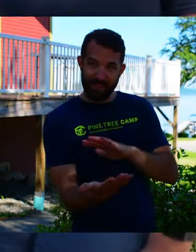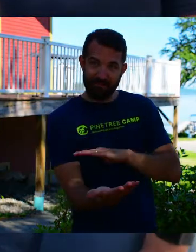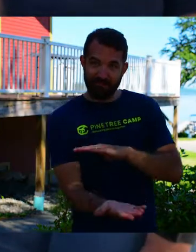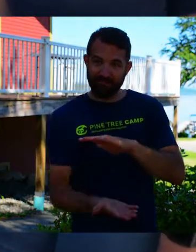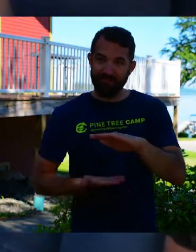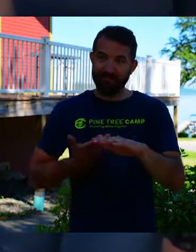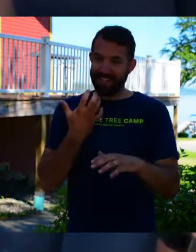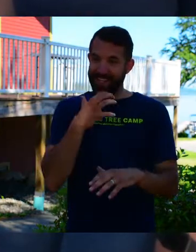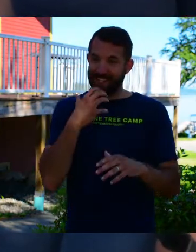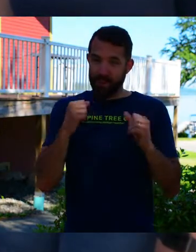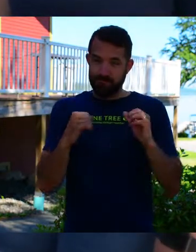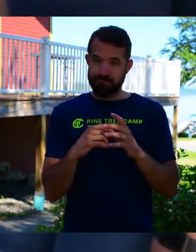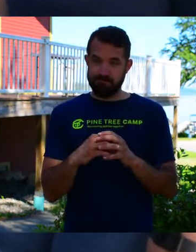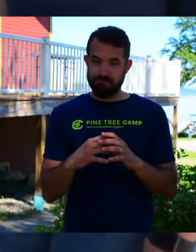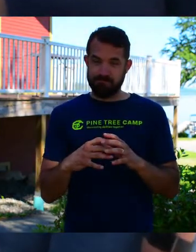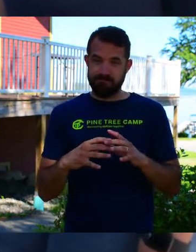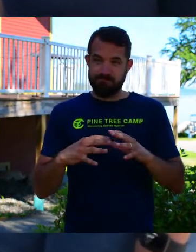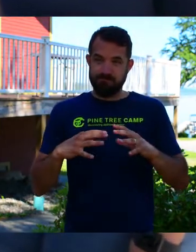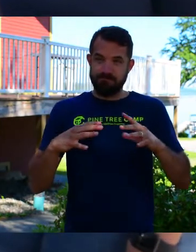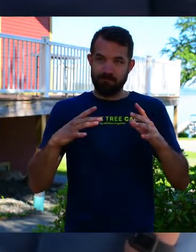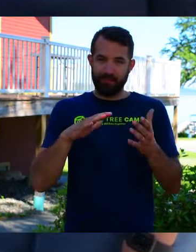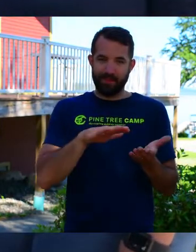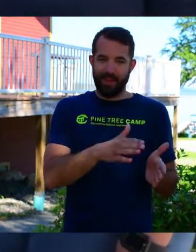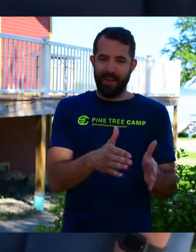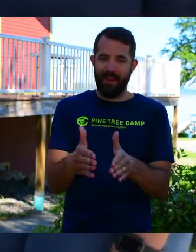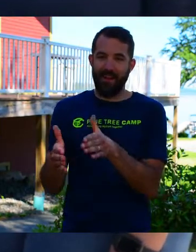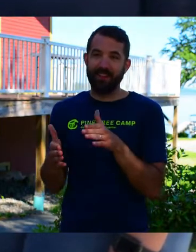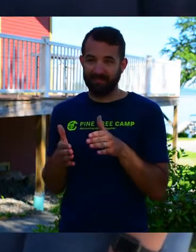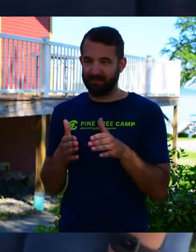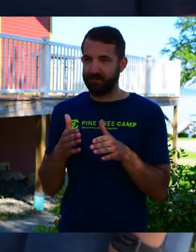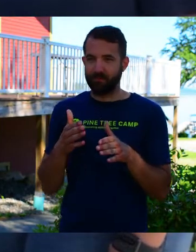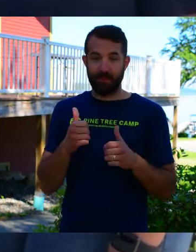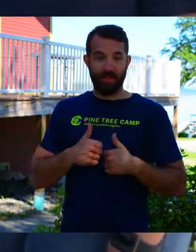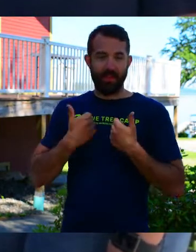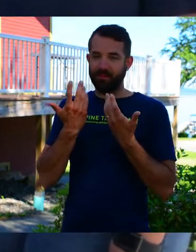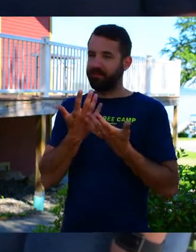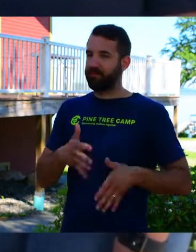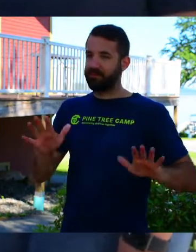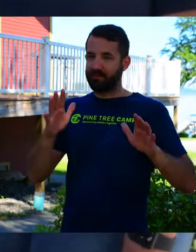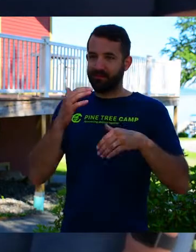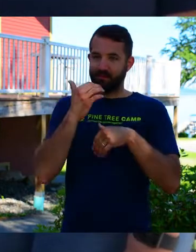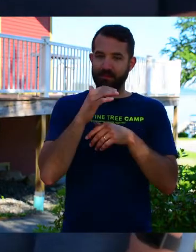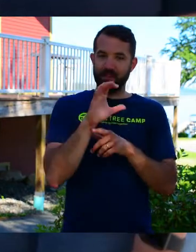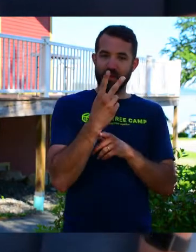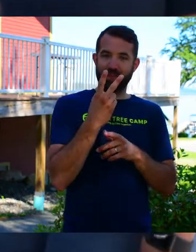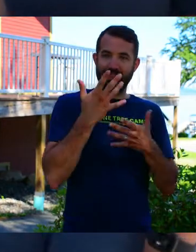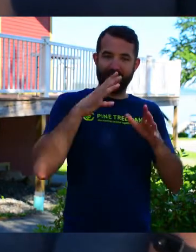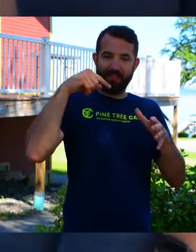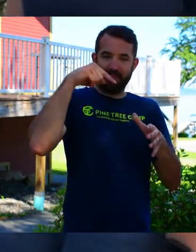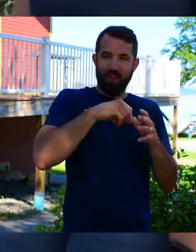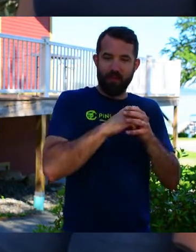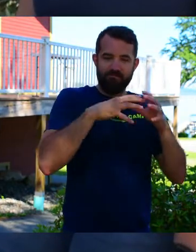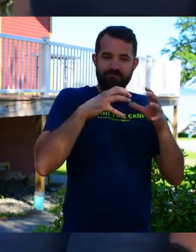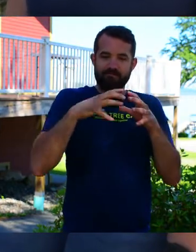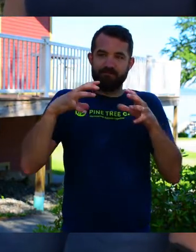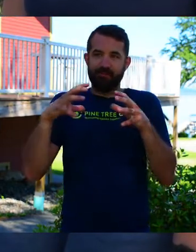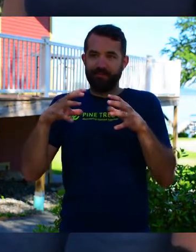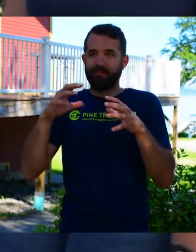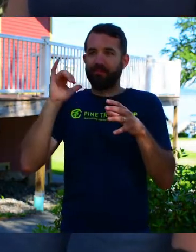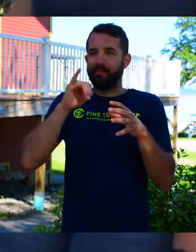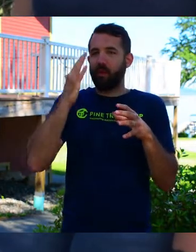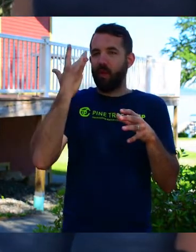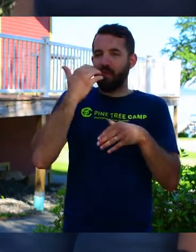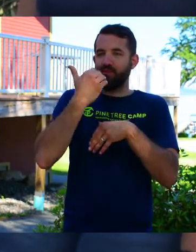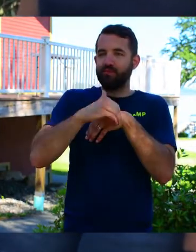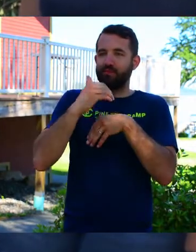up, and that yeast actually dies, so it's no longer alive, but it still leaves all the carbon dioxide bubbles. And that's why bread is so fluffy and airy, because it has all